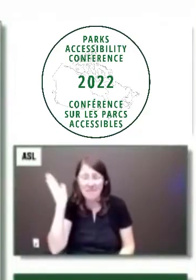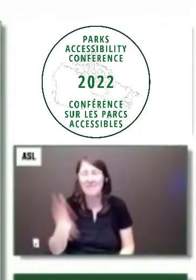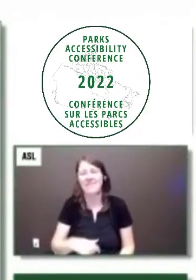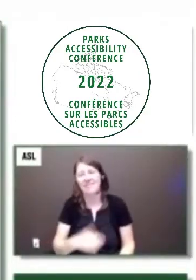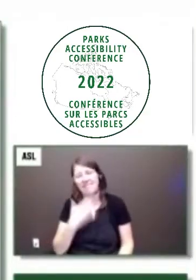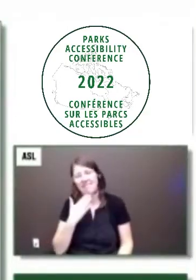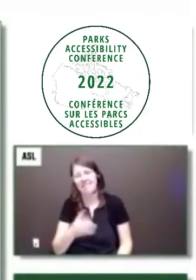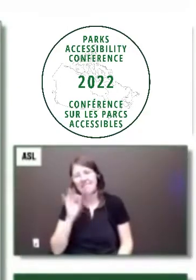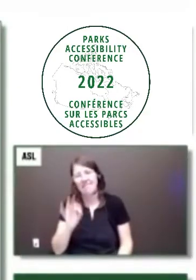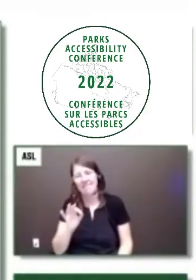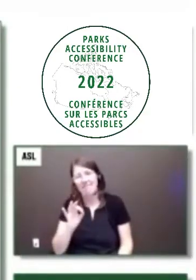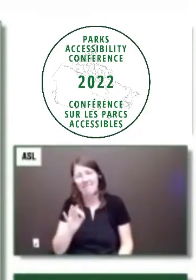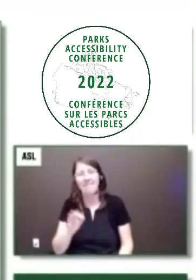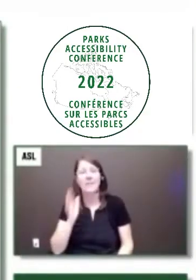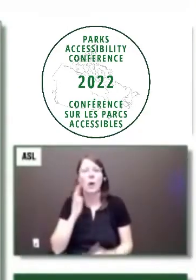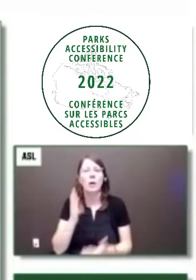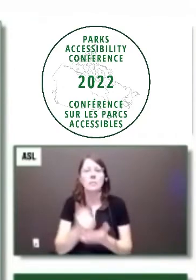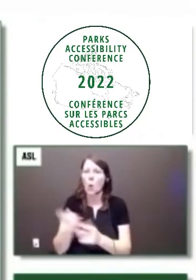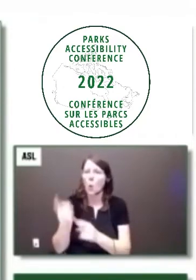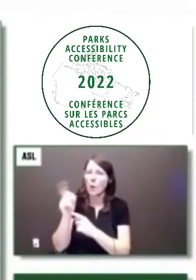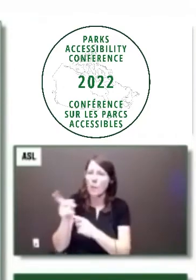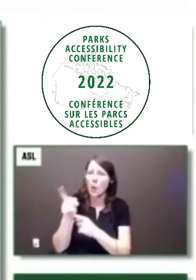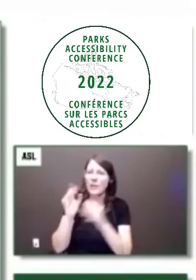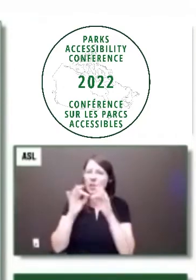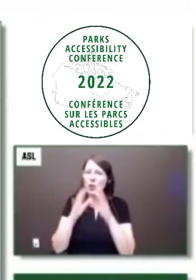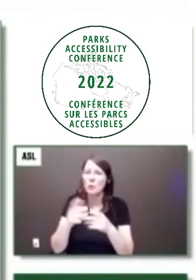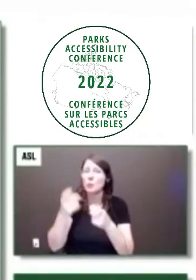just take a second for our interpreters to swap out.